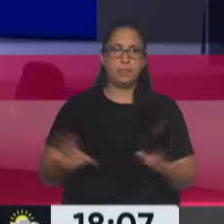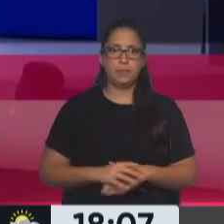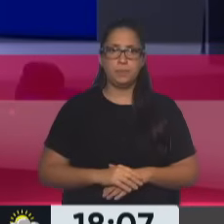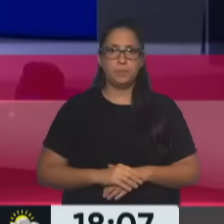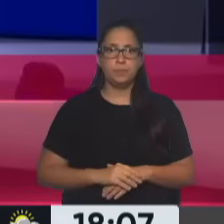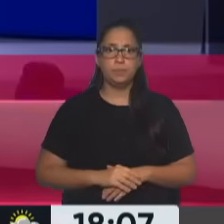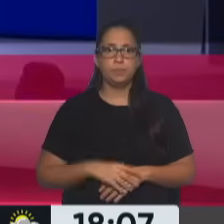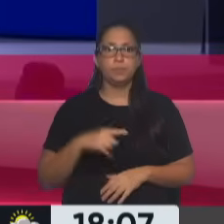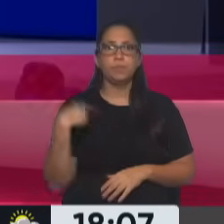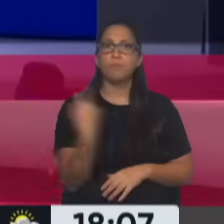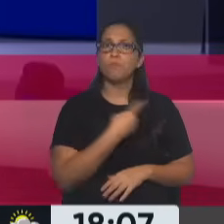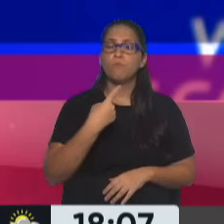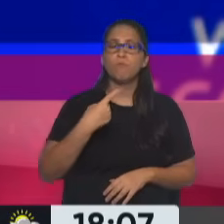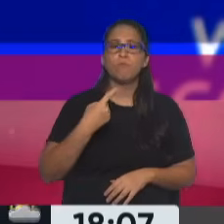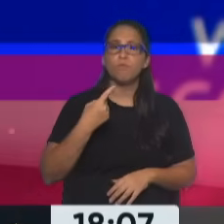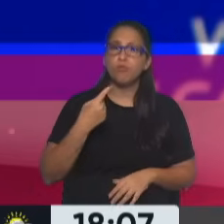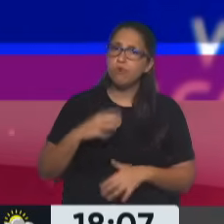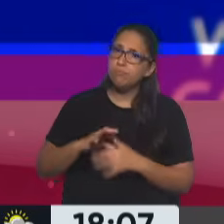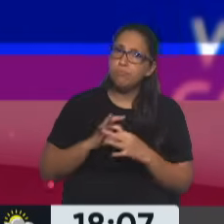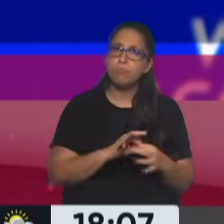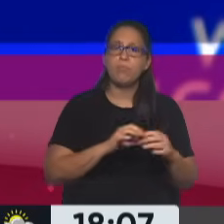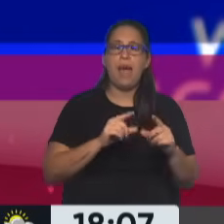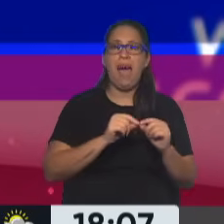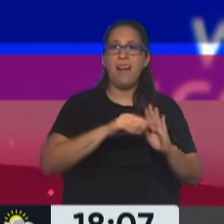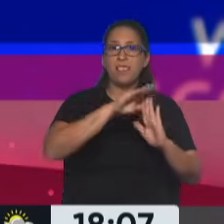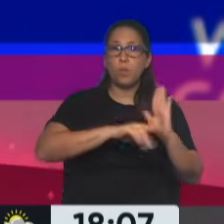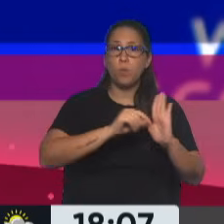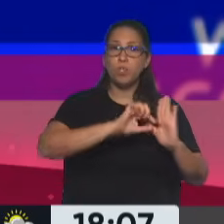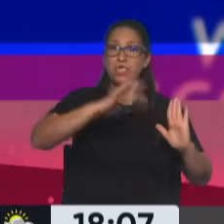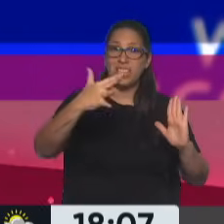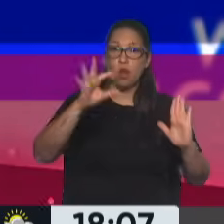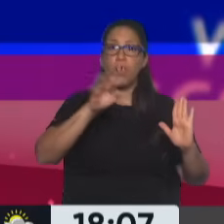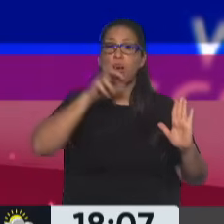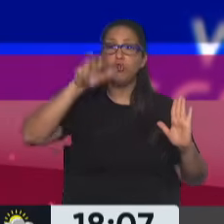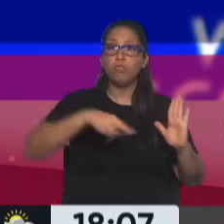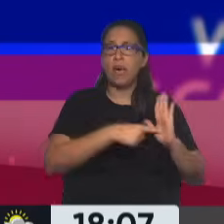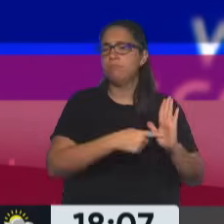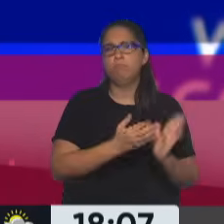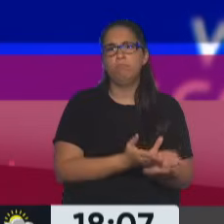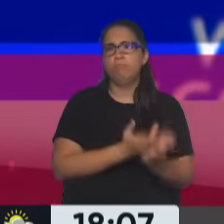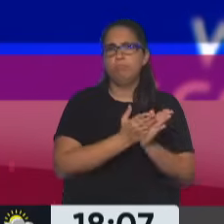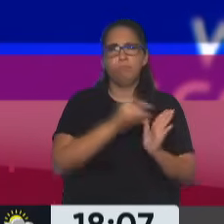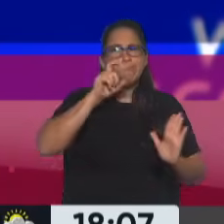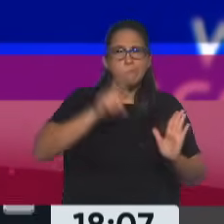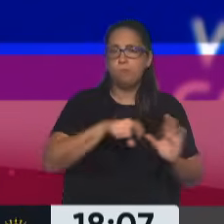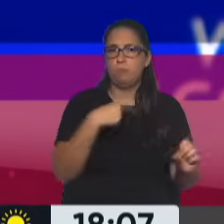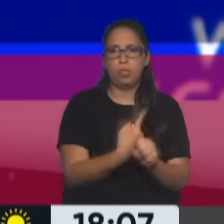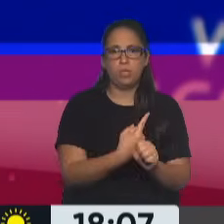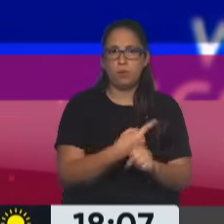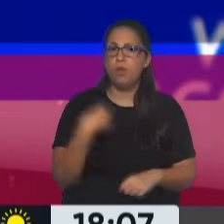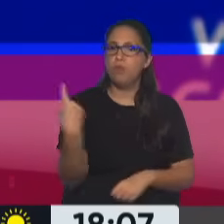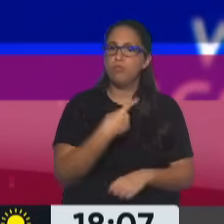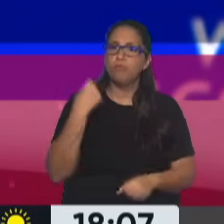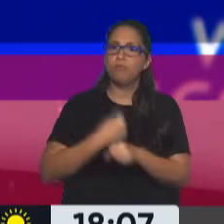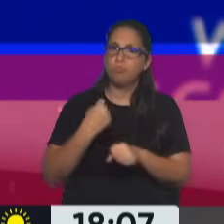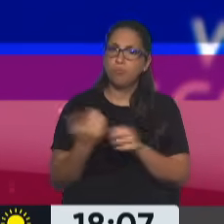Our commitment to NATO's Article 5 is unwavering. So we're working with our NATO allies,